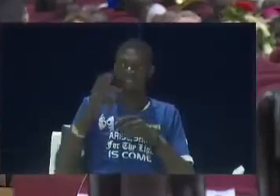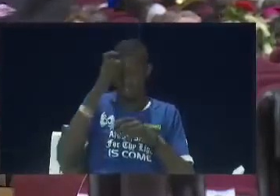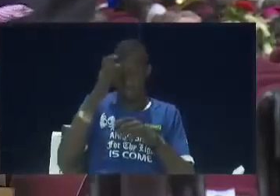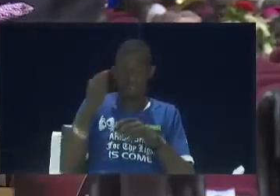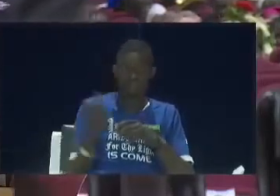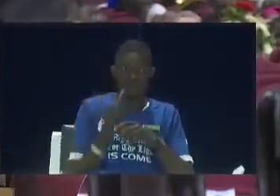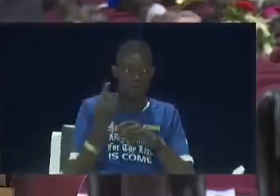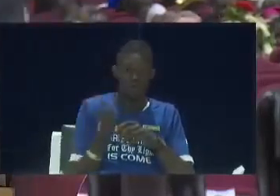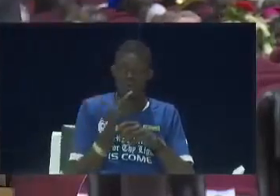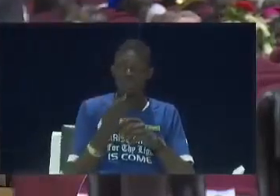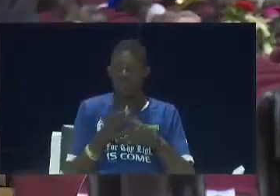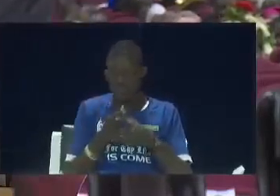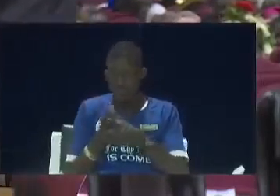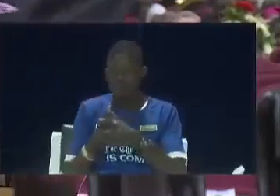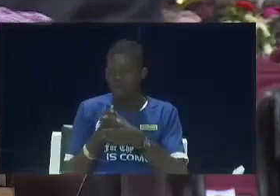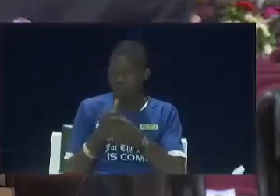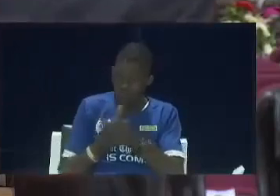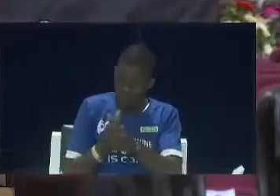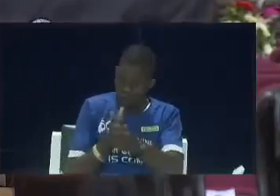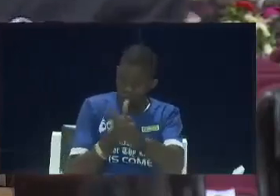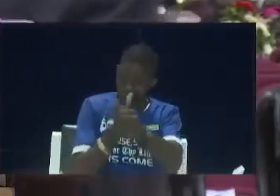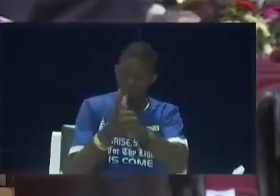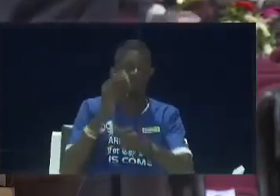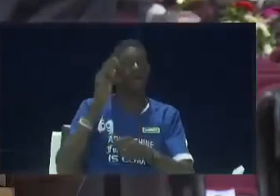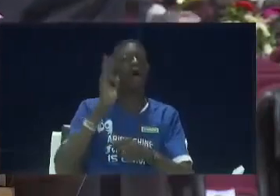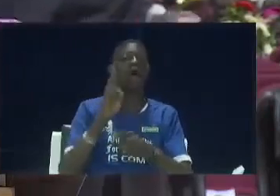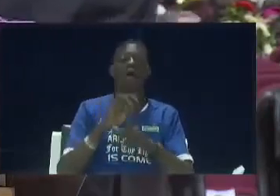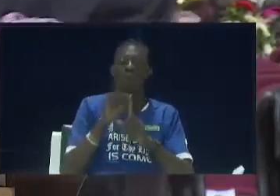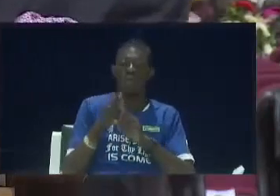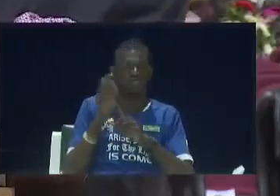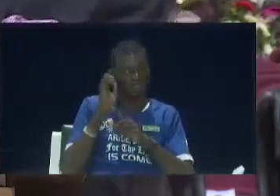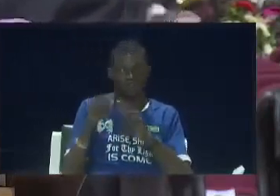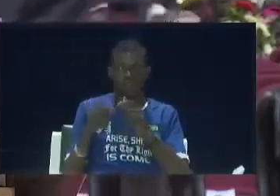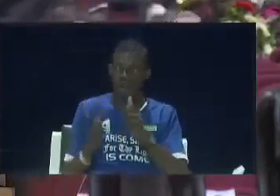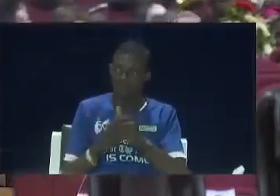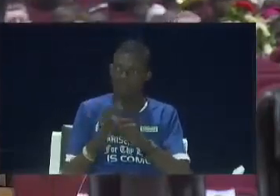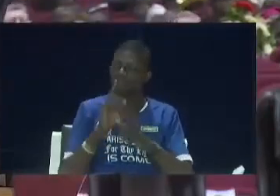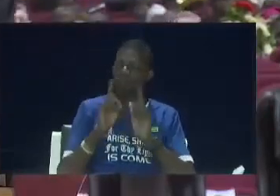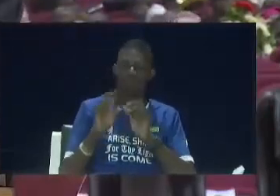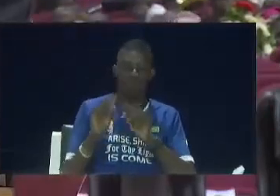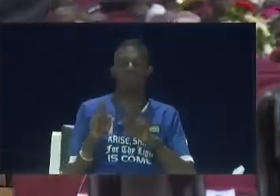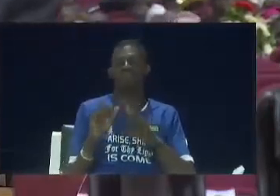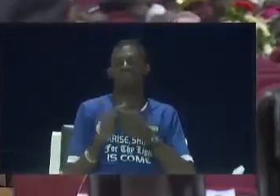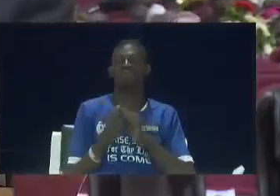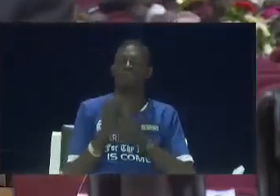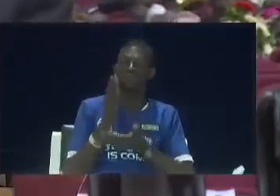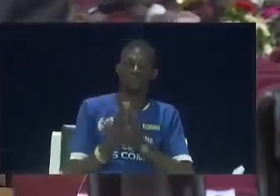always running after me. He's always after me. Wherever I go, the devil is after me. I said, okay, all right.